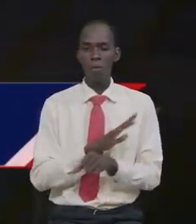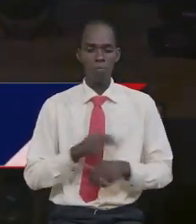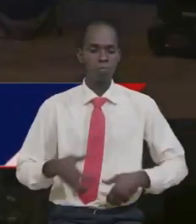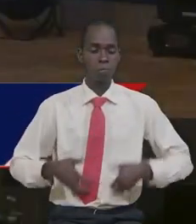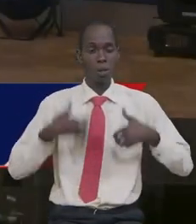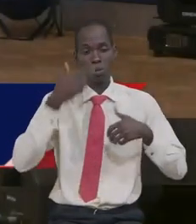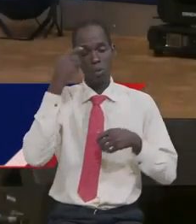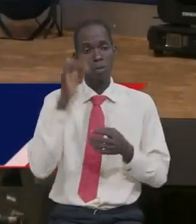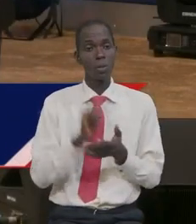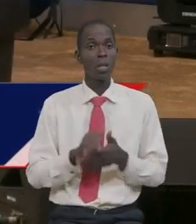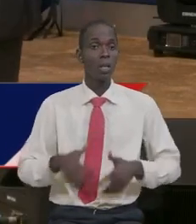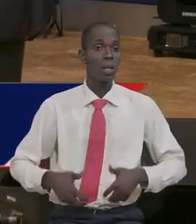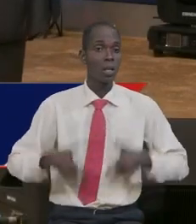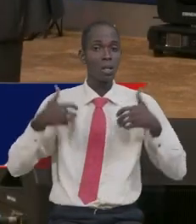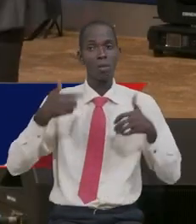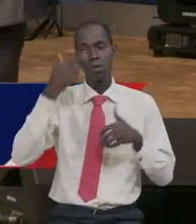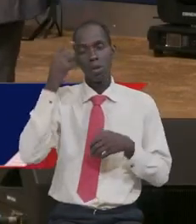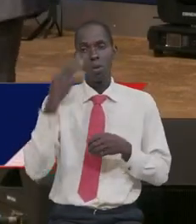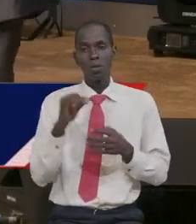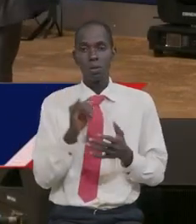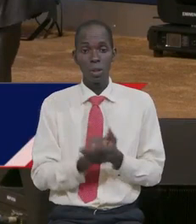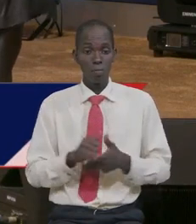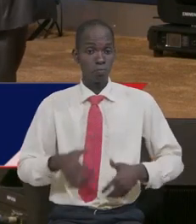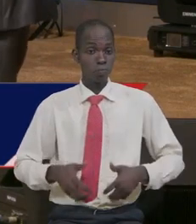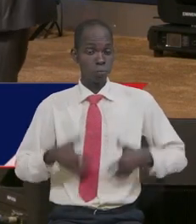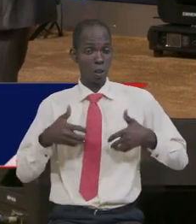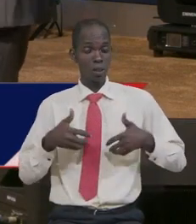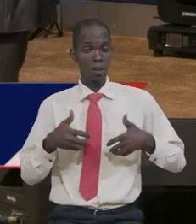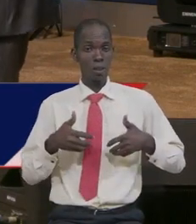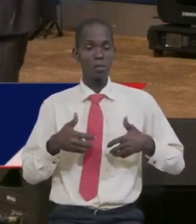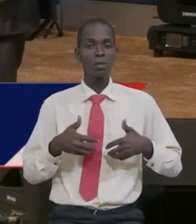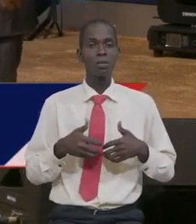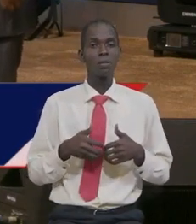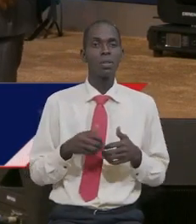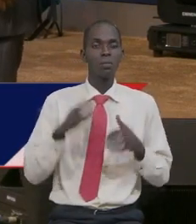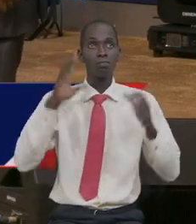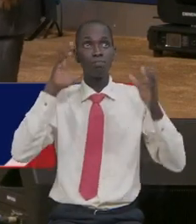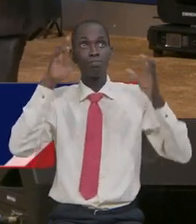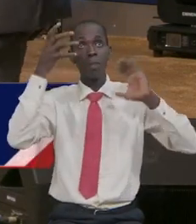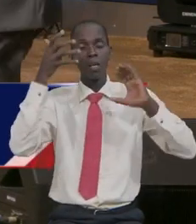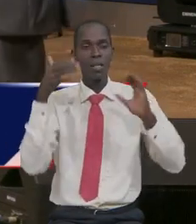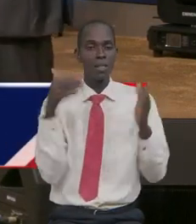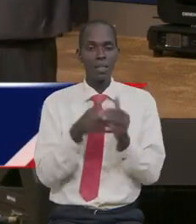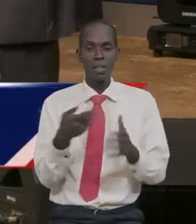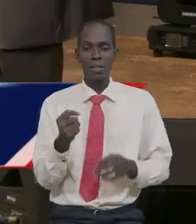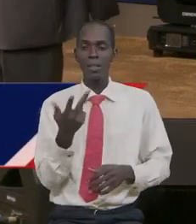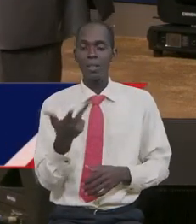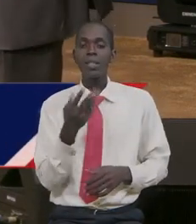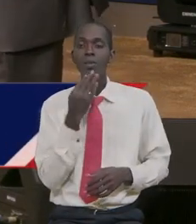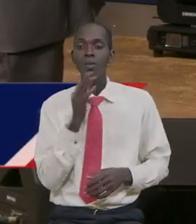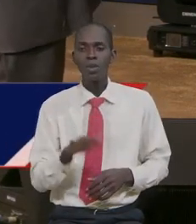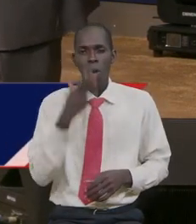that fury, because of that indignation, because of that anger against them, because they will